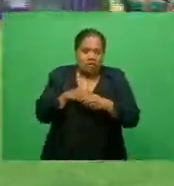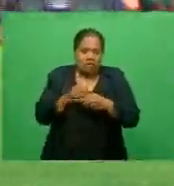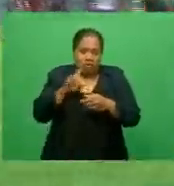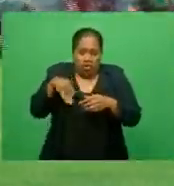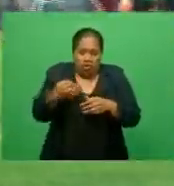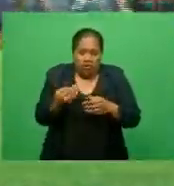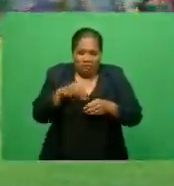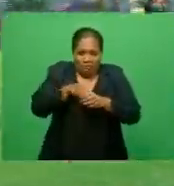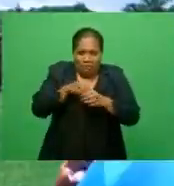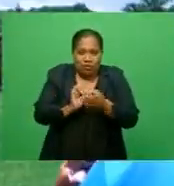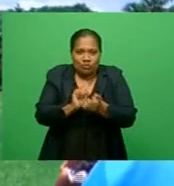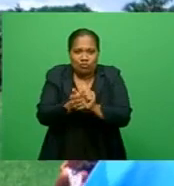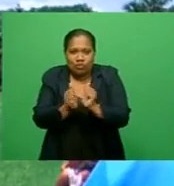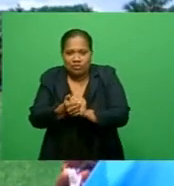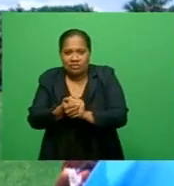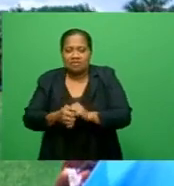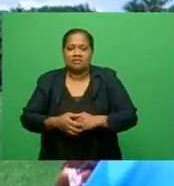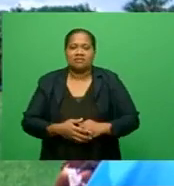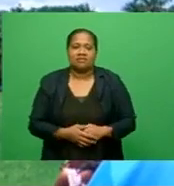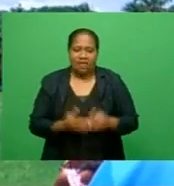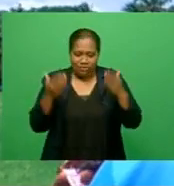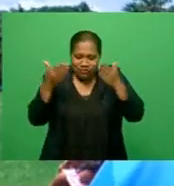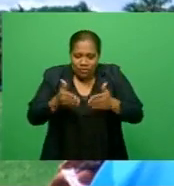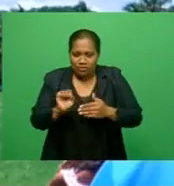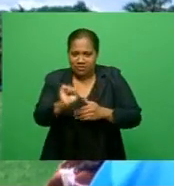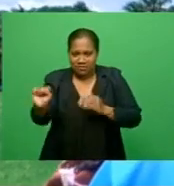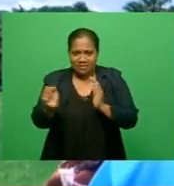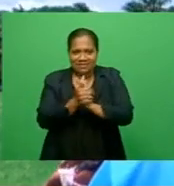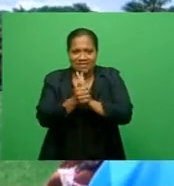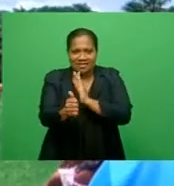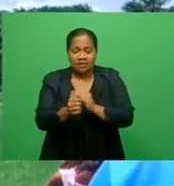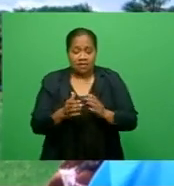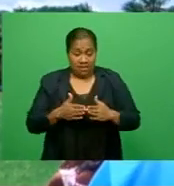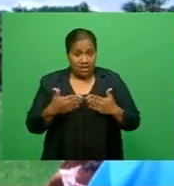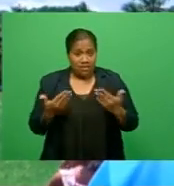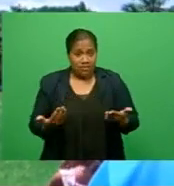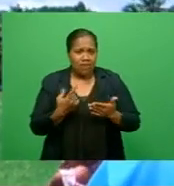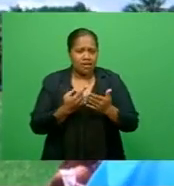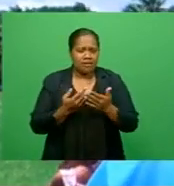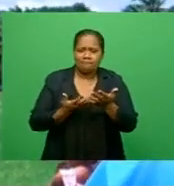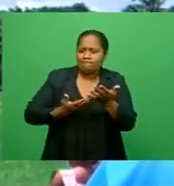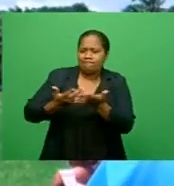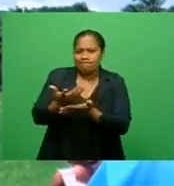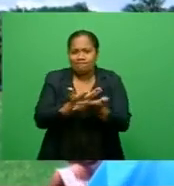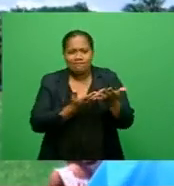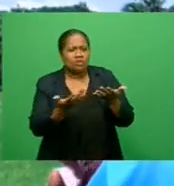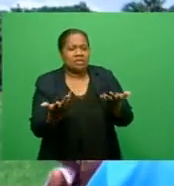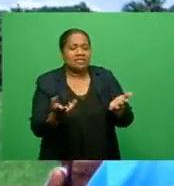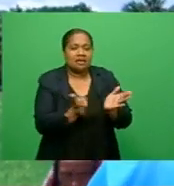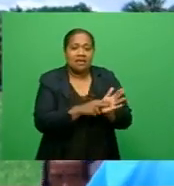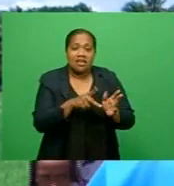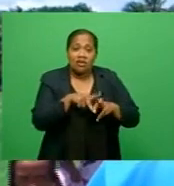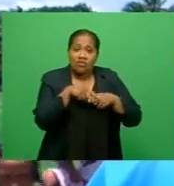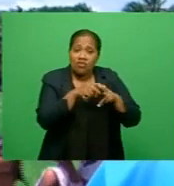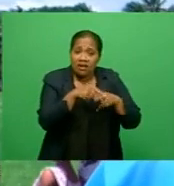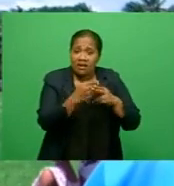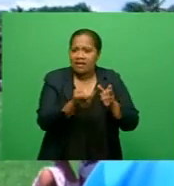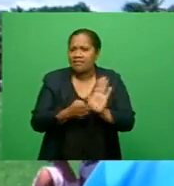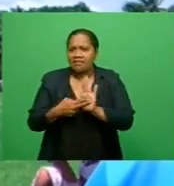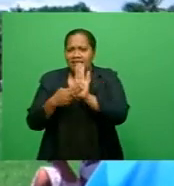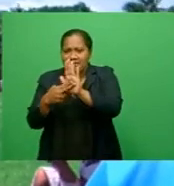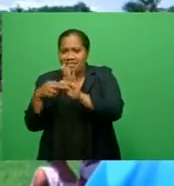their skills. At the moment, we are on discussions with Nanrunga and Nandi